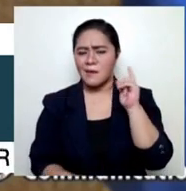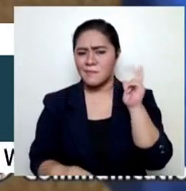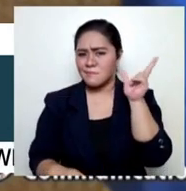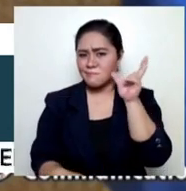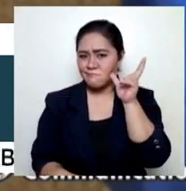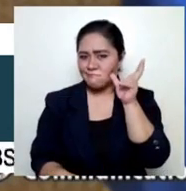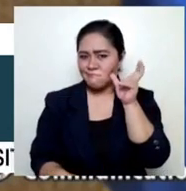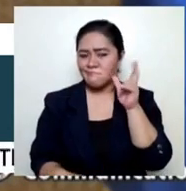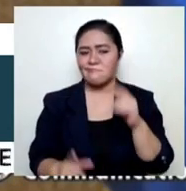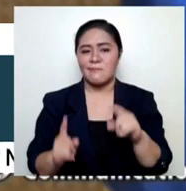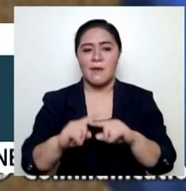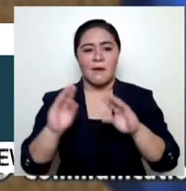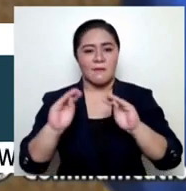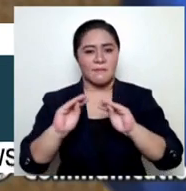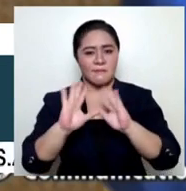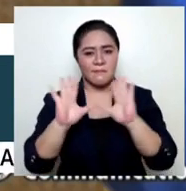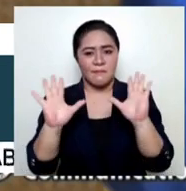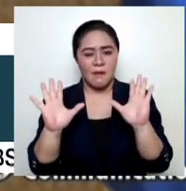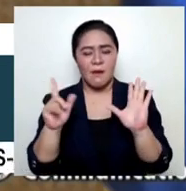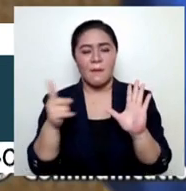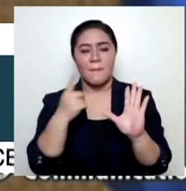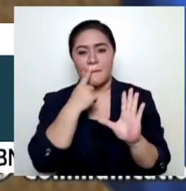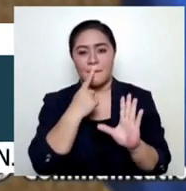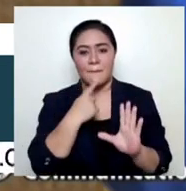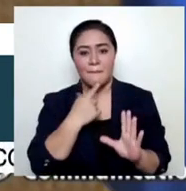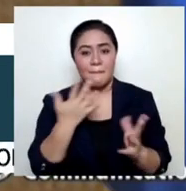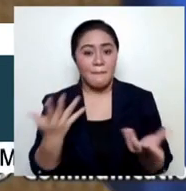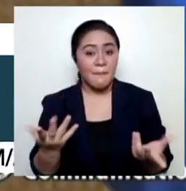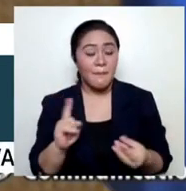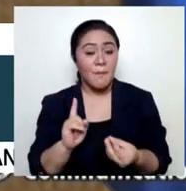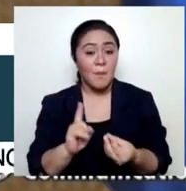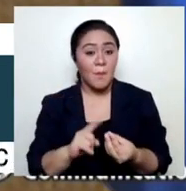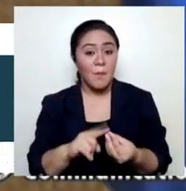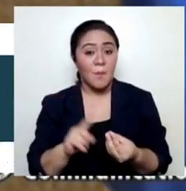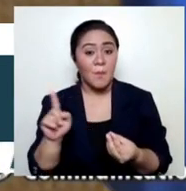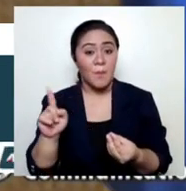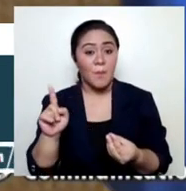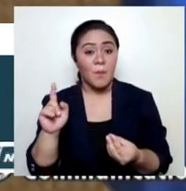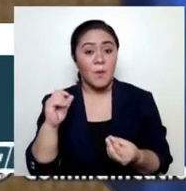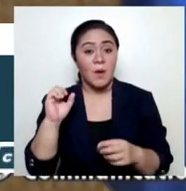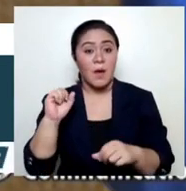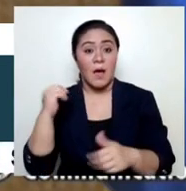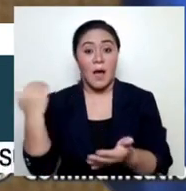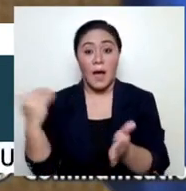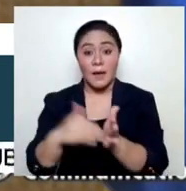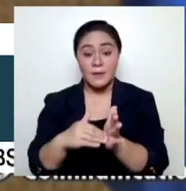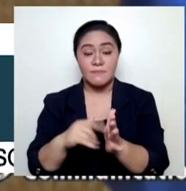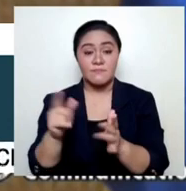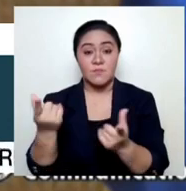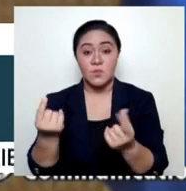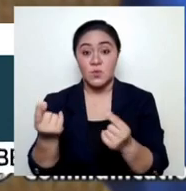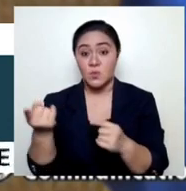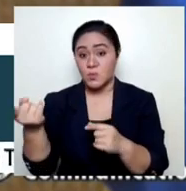loud and very clear to me that it was working against the